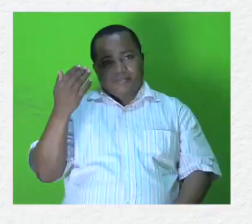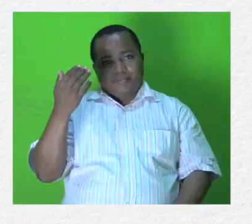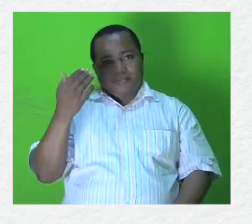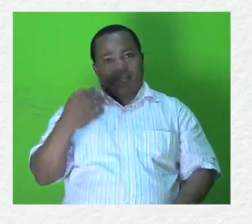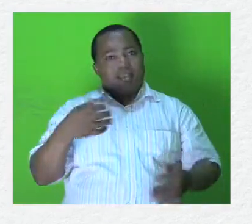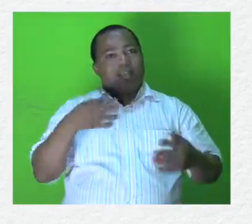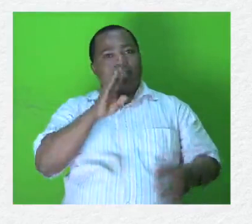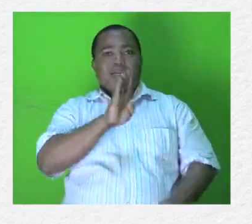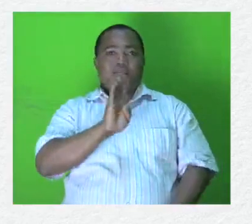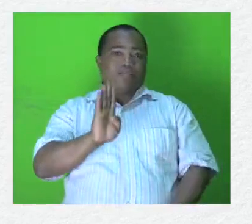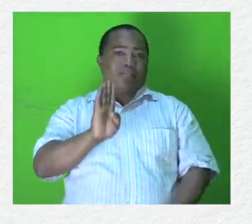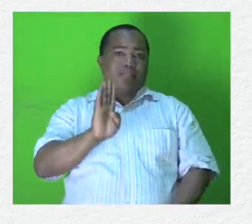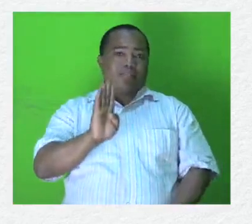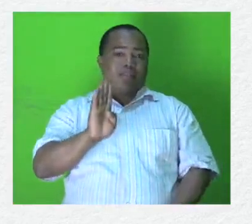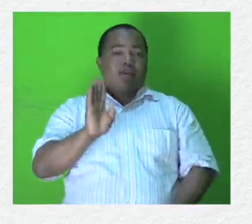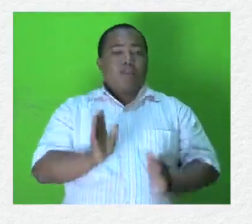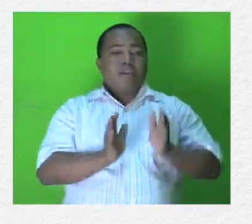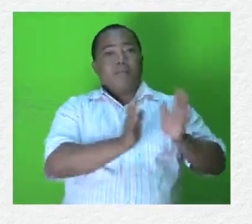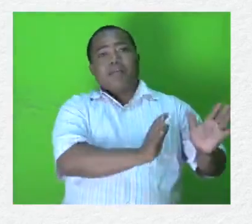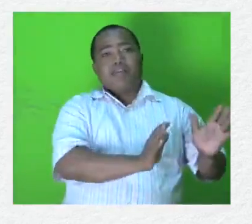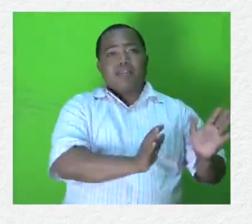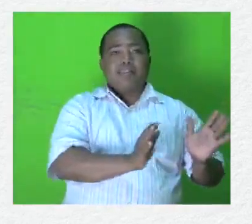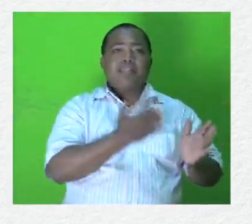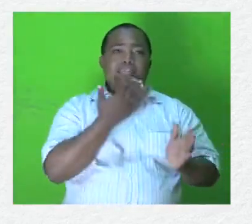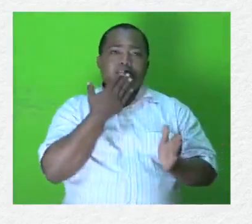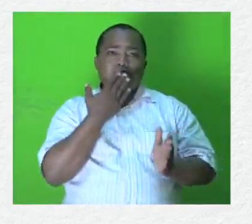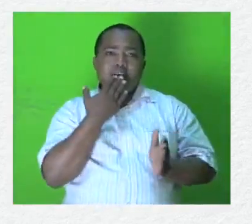in group B, we place sugar,